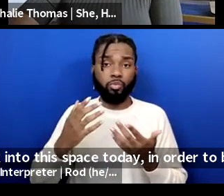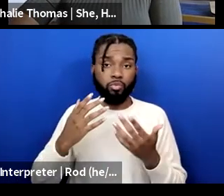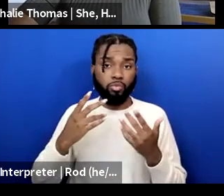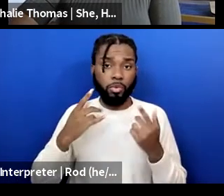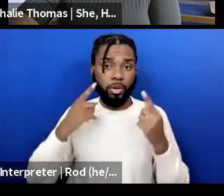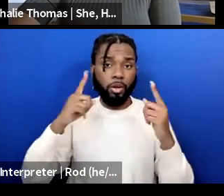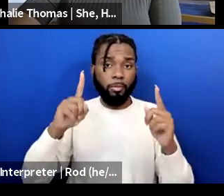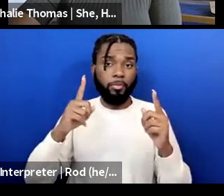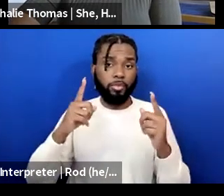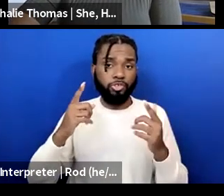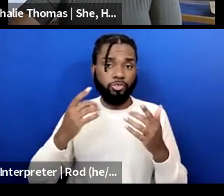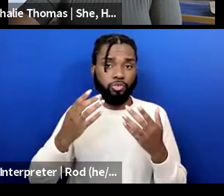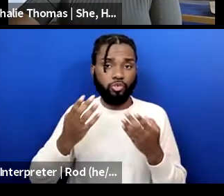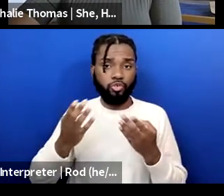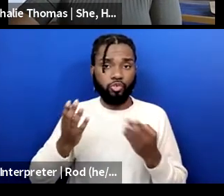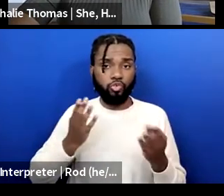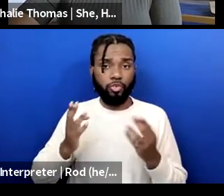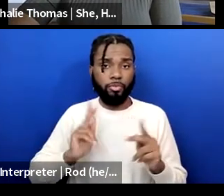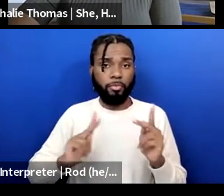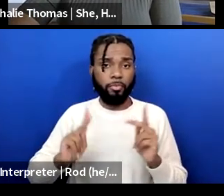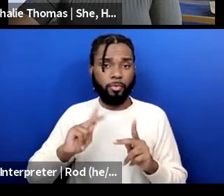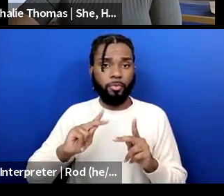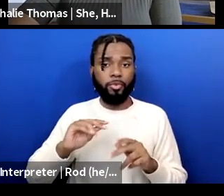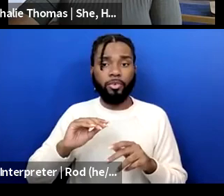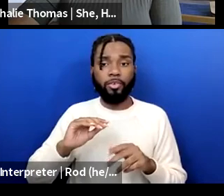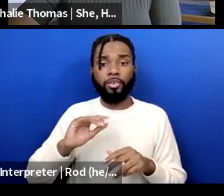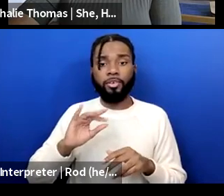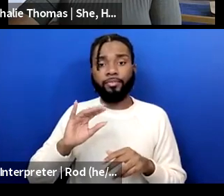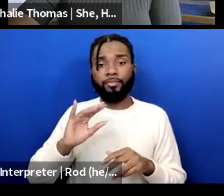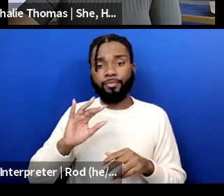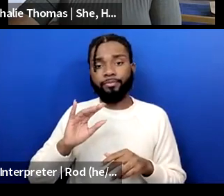serving folks in the ways that